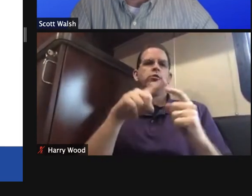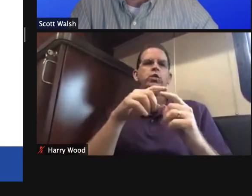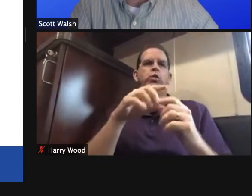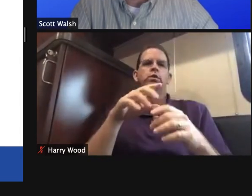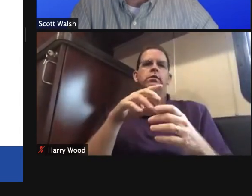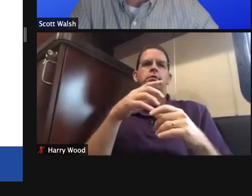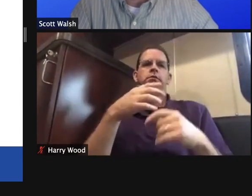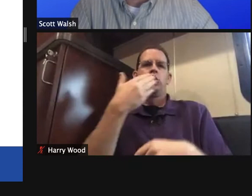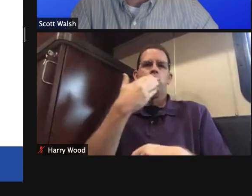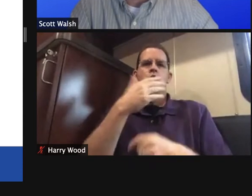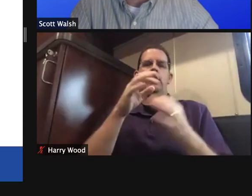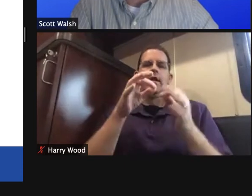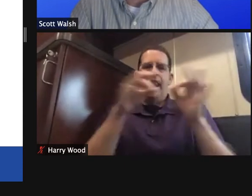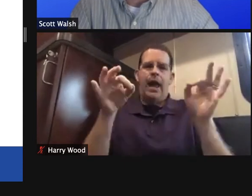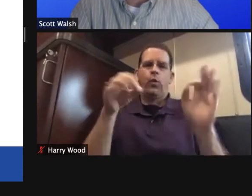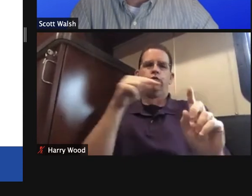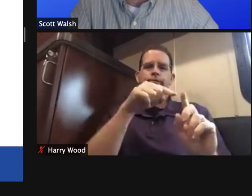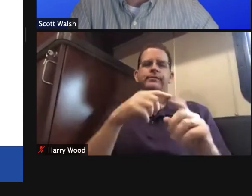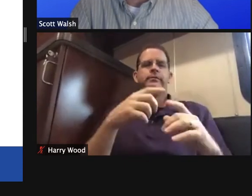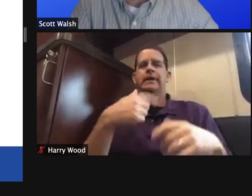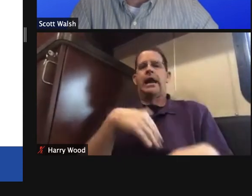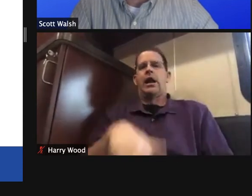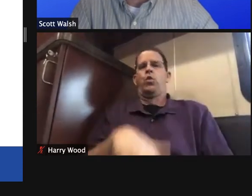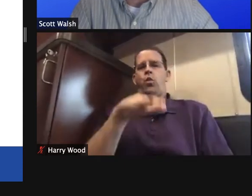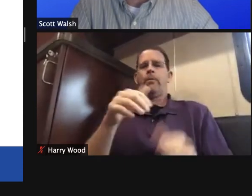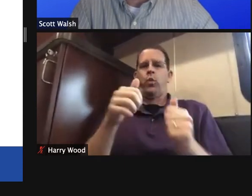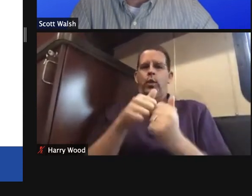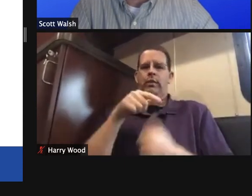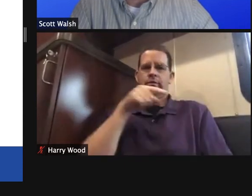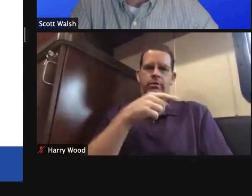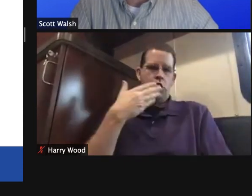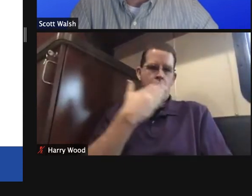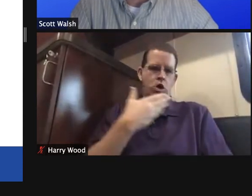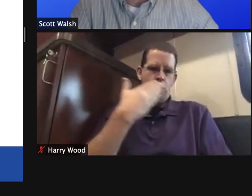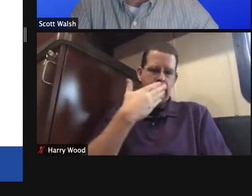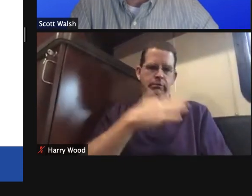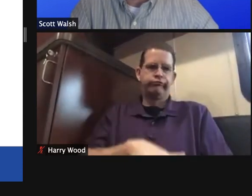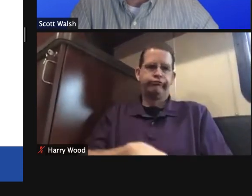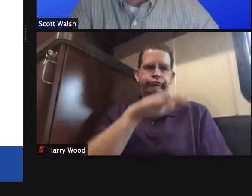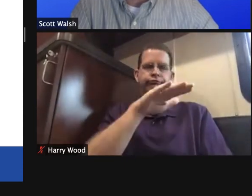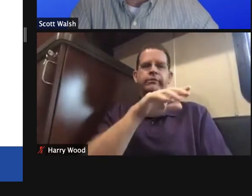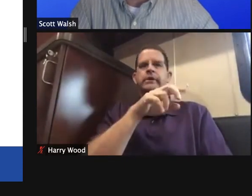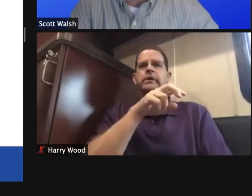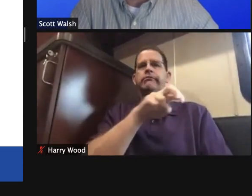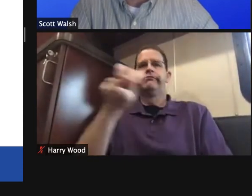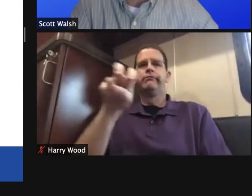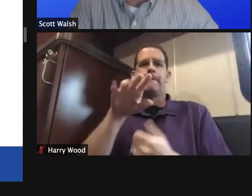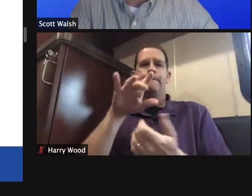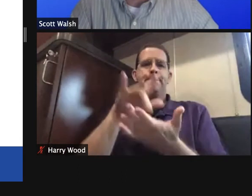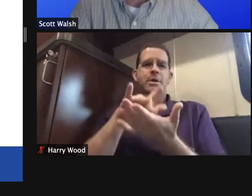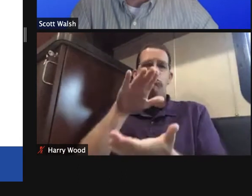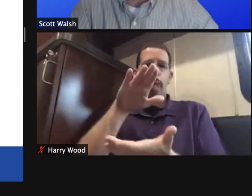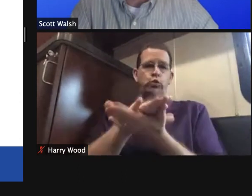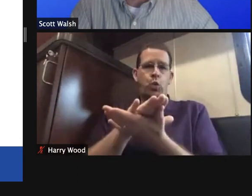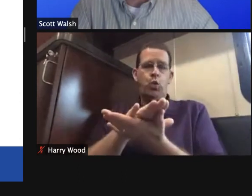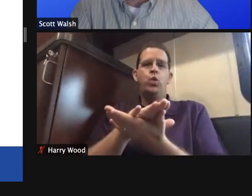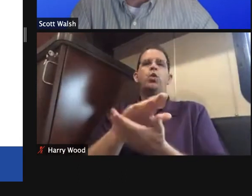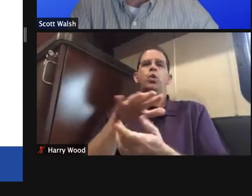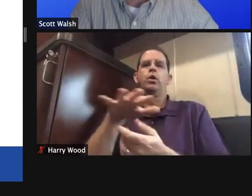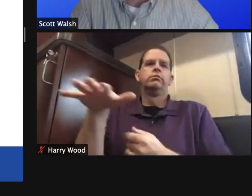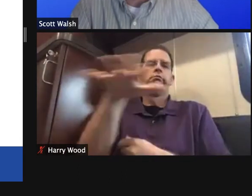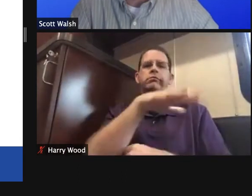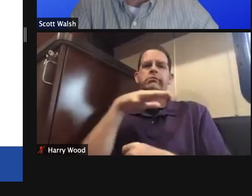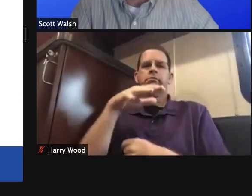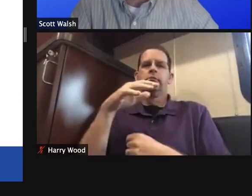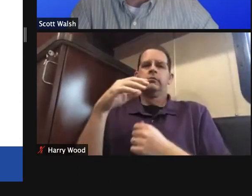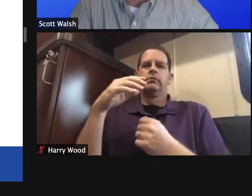how to speak and speech, yes. But, um, yeah, it's kind of cuing the language, cued languages. So I grew up with that. Um,